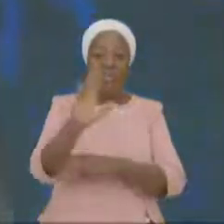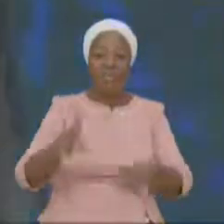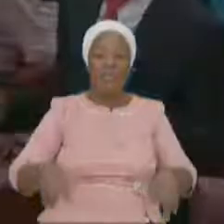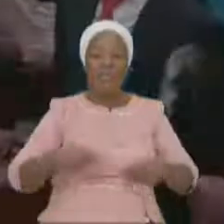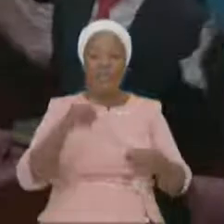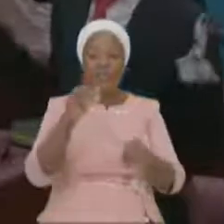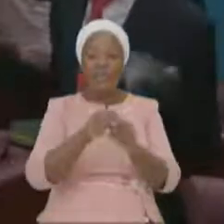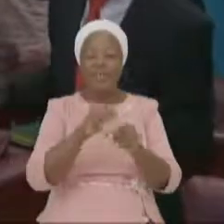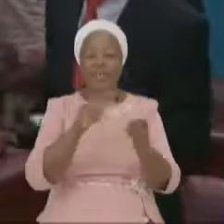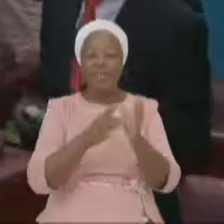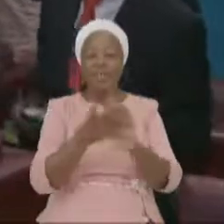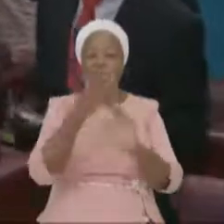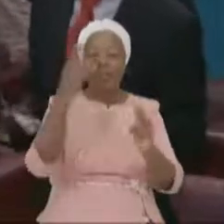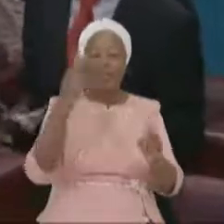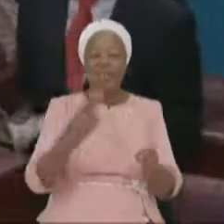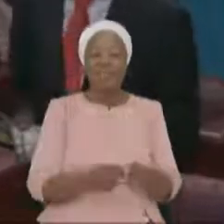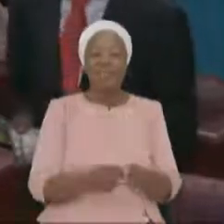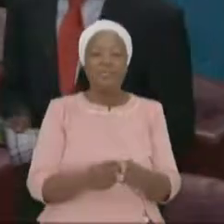Jesus' name. Amen.